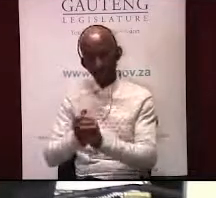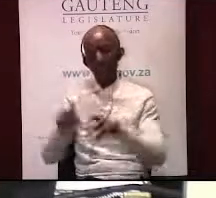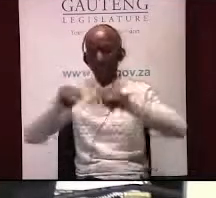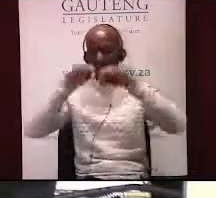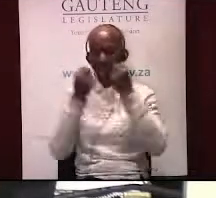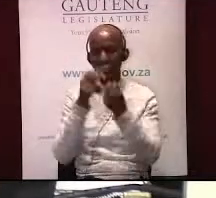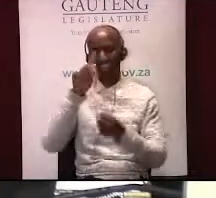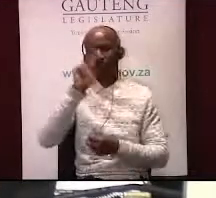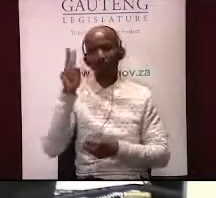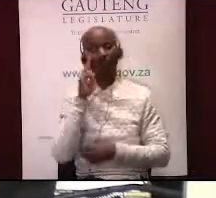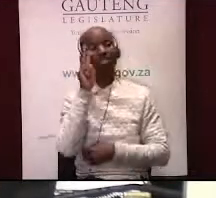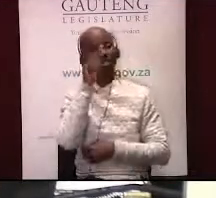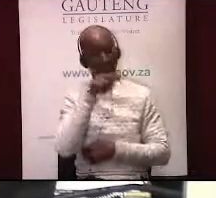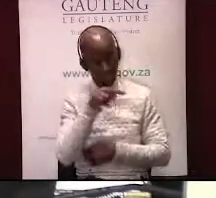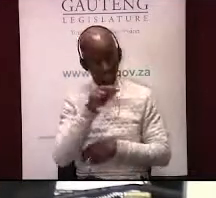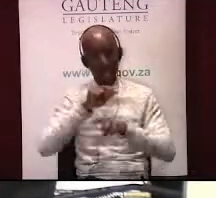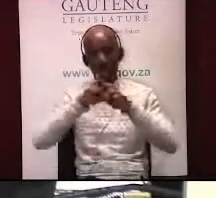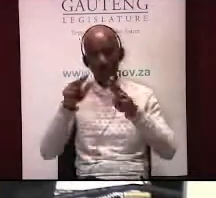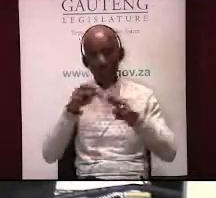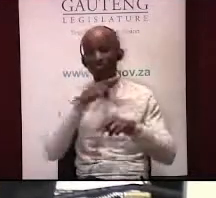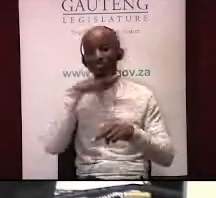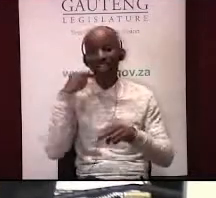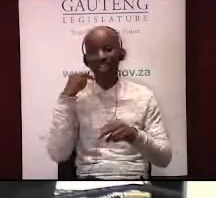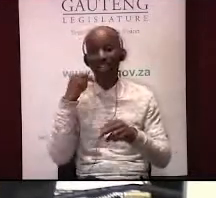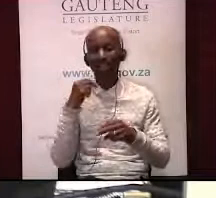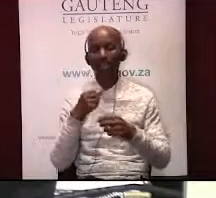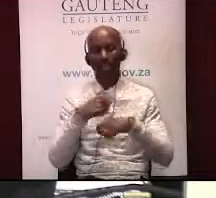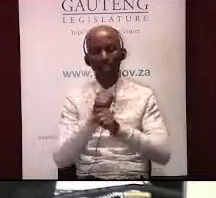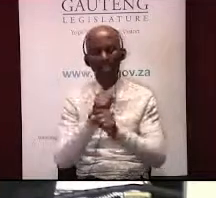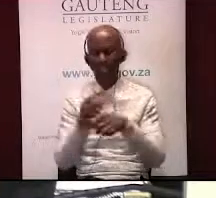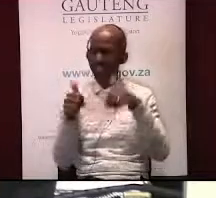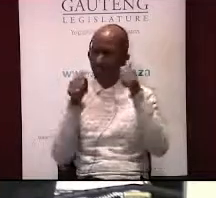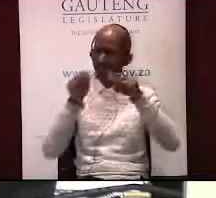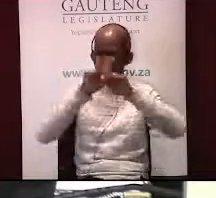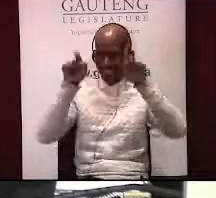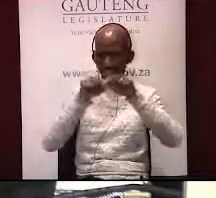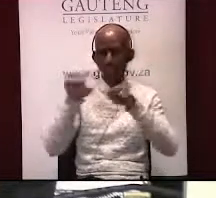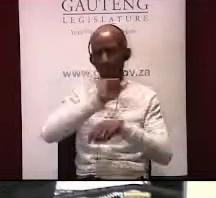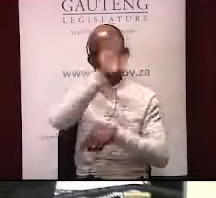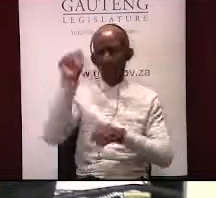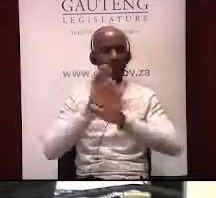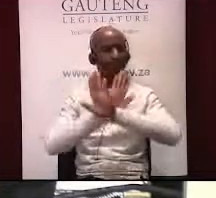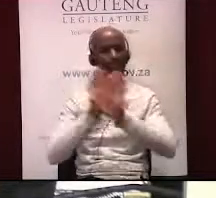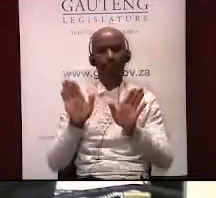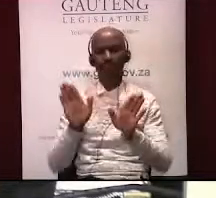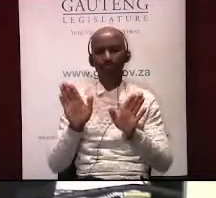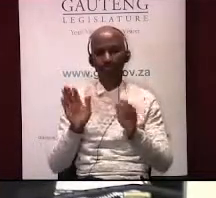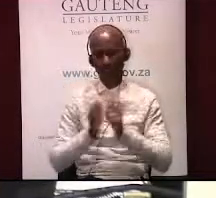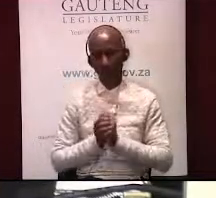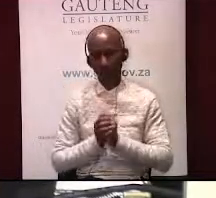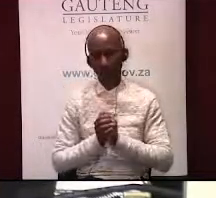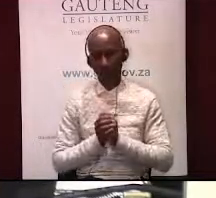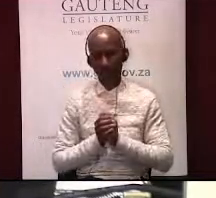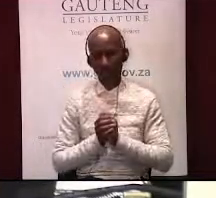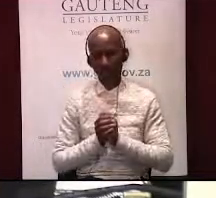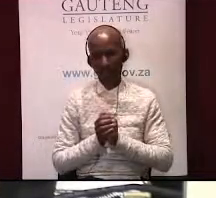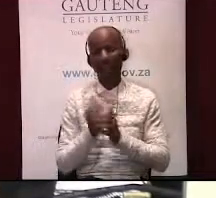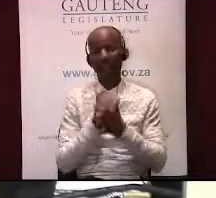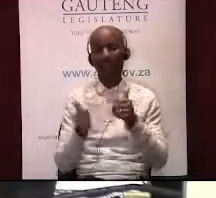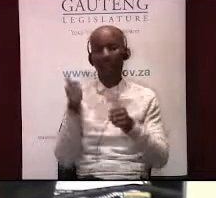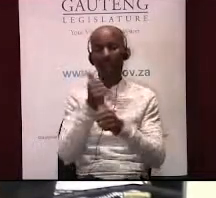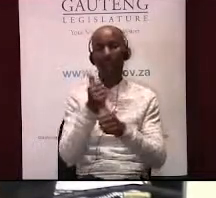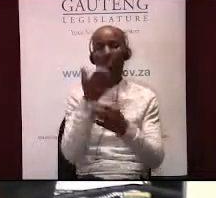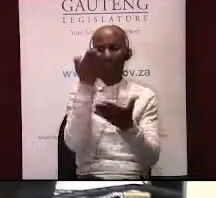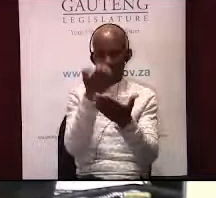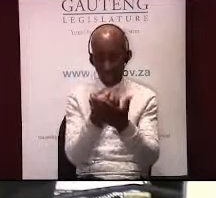national television, and it does not really paint a good picture for South Africans. And the heightened